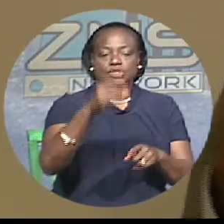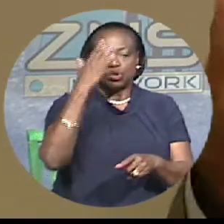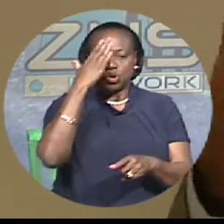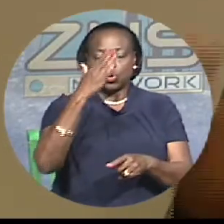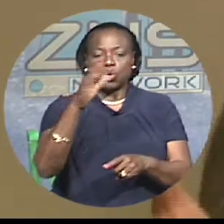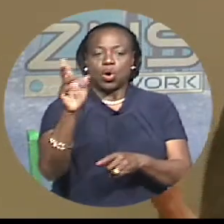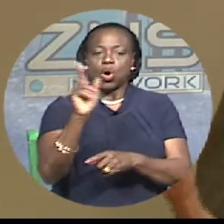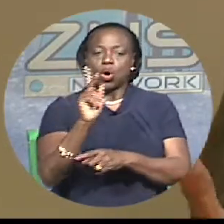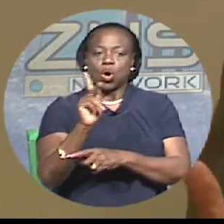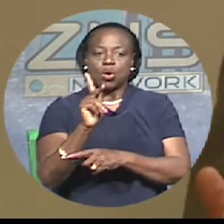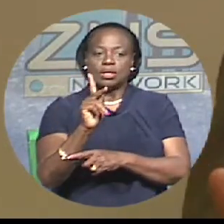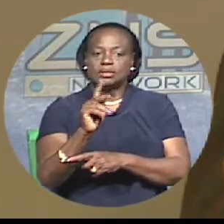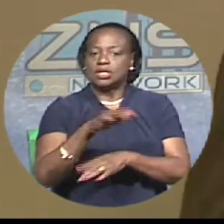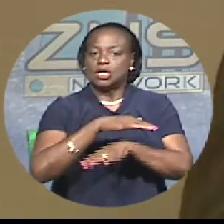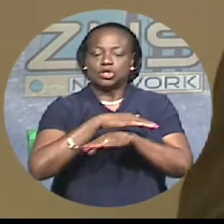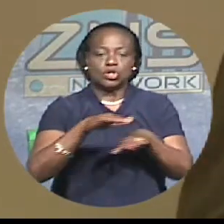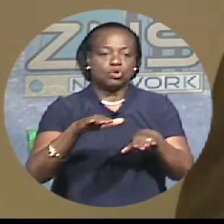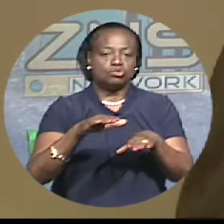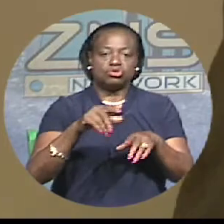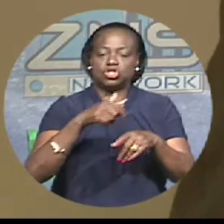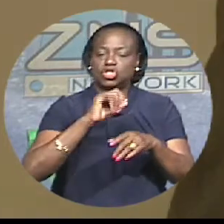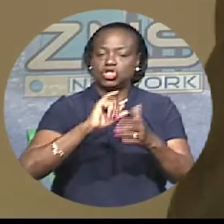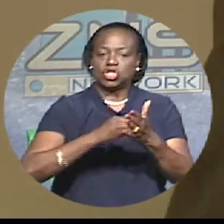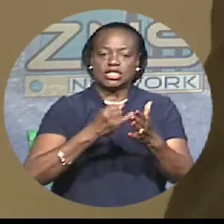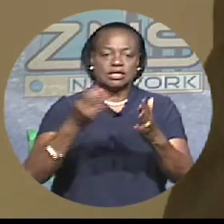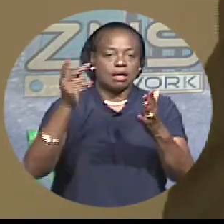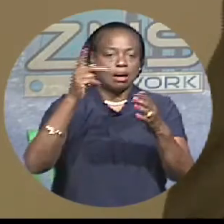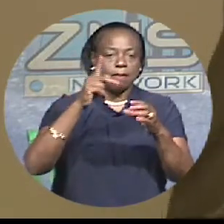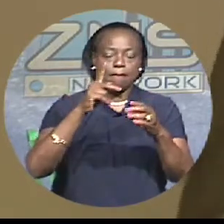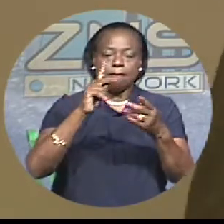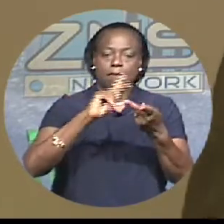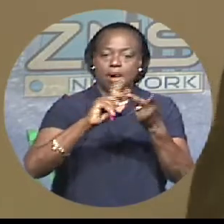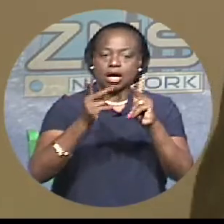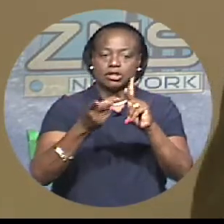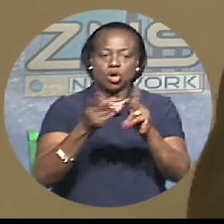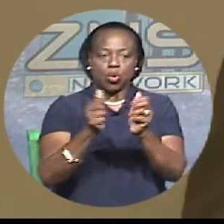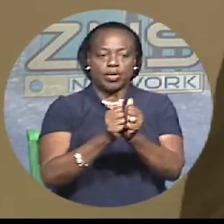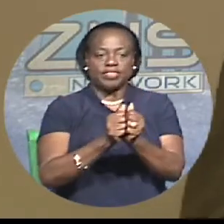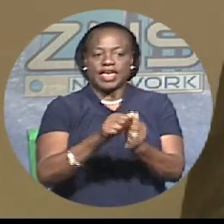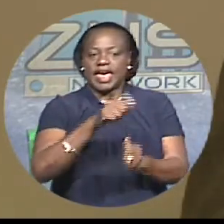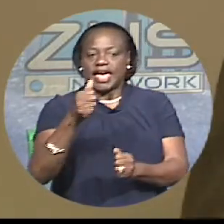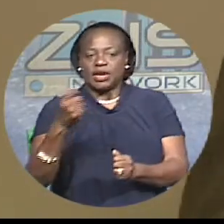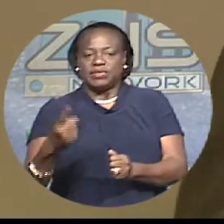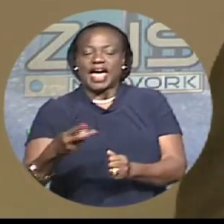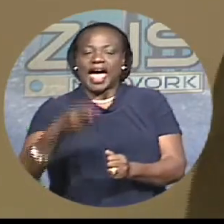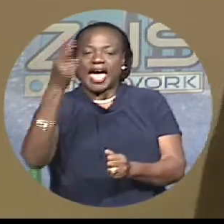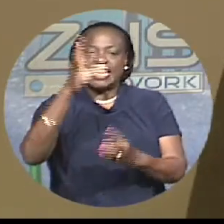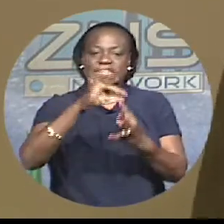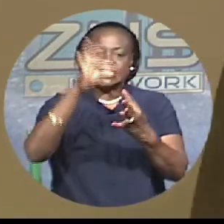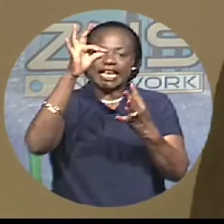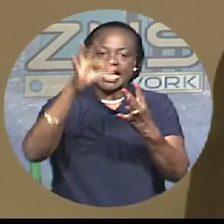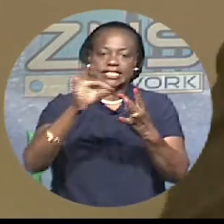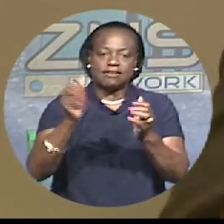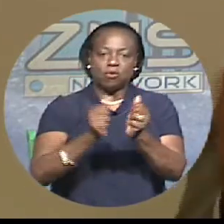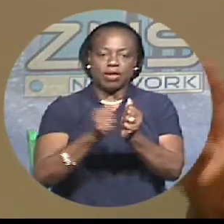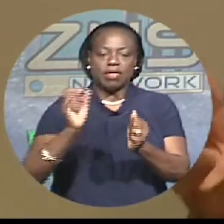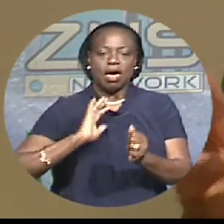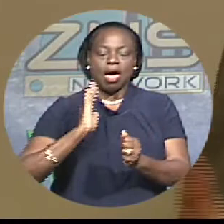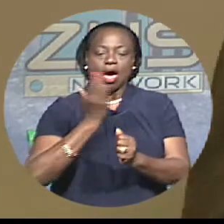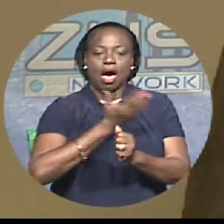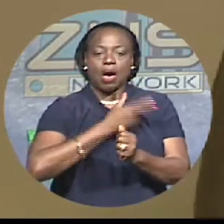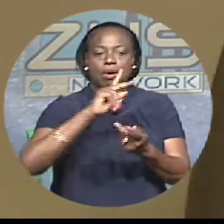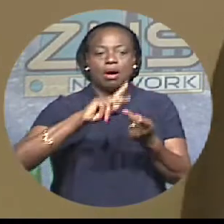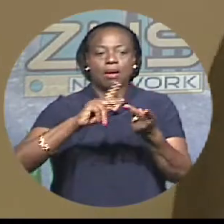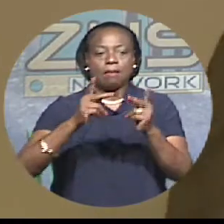doesn't partner with anybody. We have a reputation of being highly selective with our partners. And we